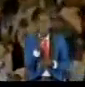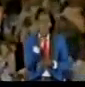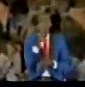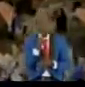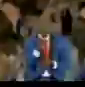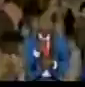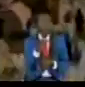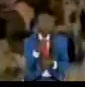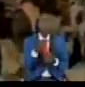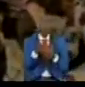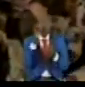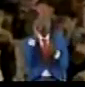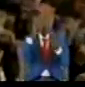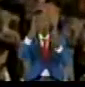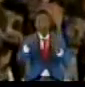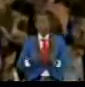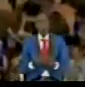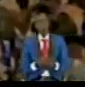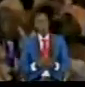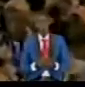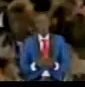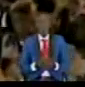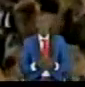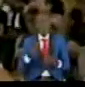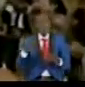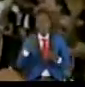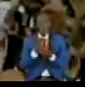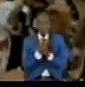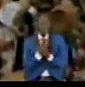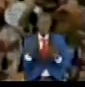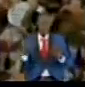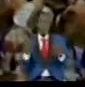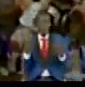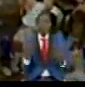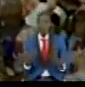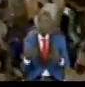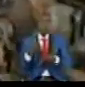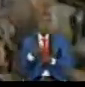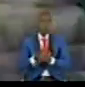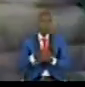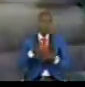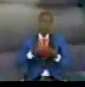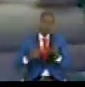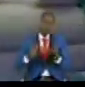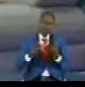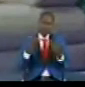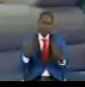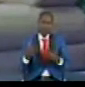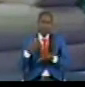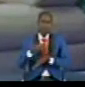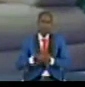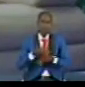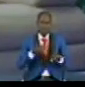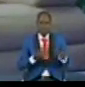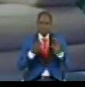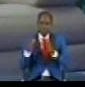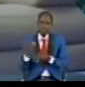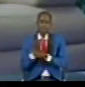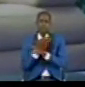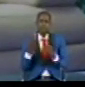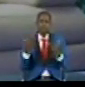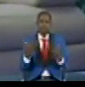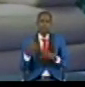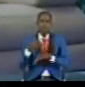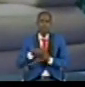It will come. Amen. Set tonight. Amen. Forgive me tonight. Amen. Set free tonight. Amen.